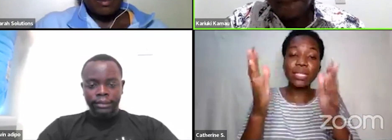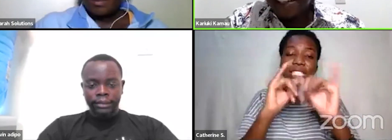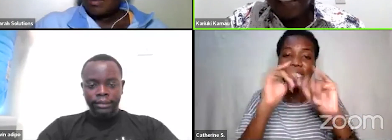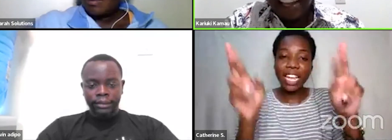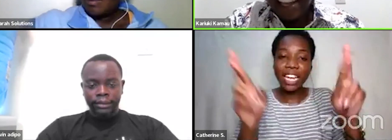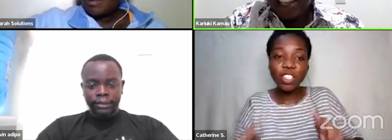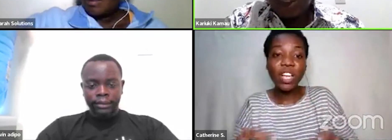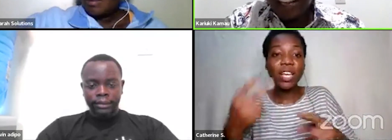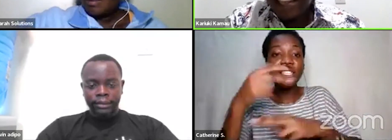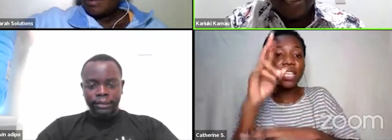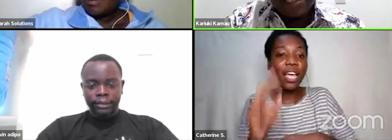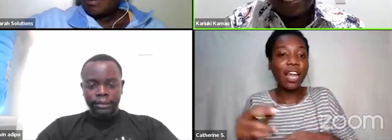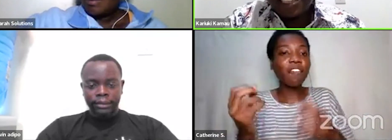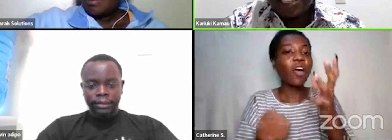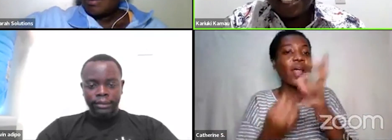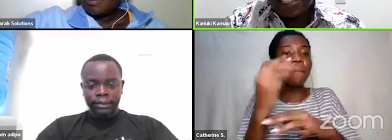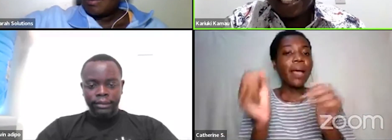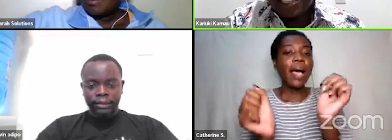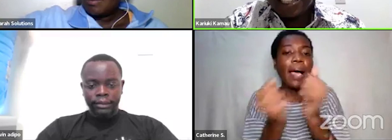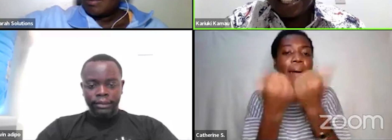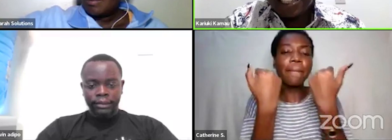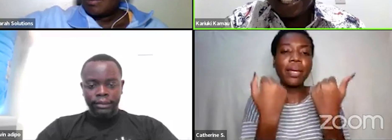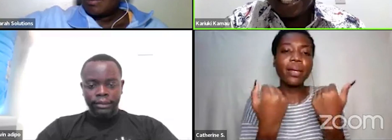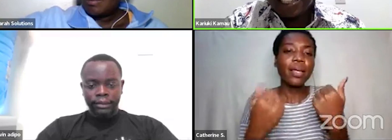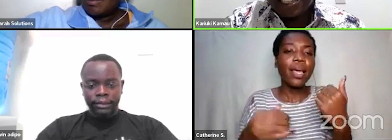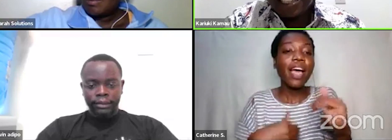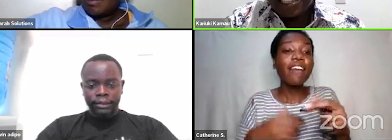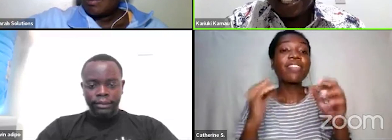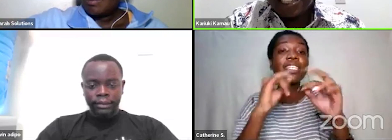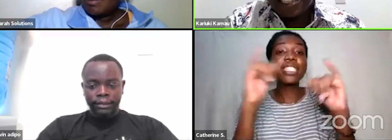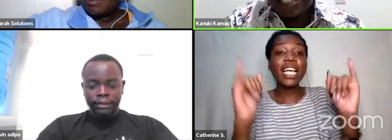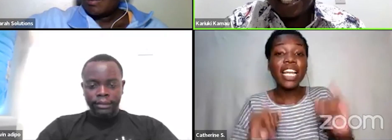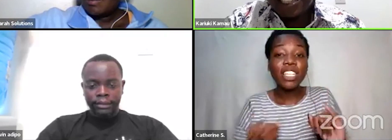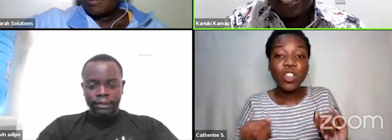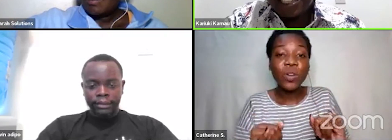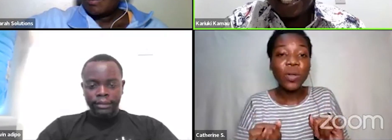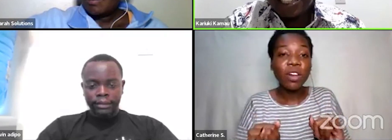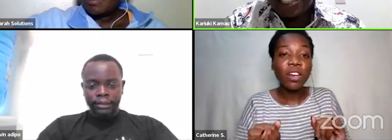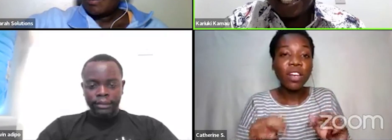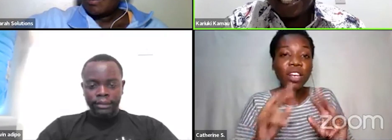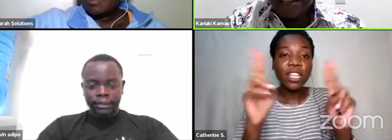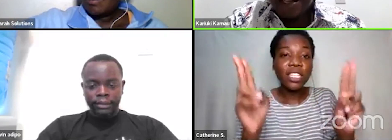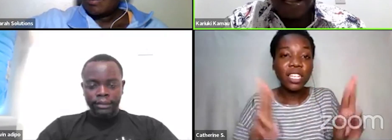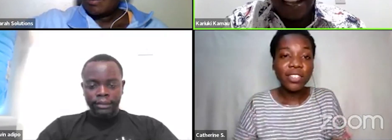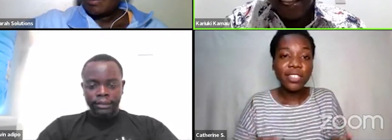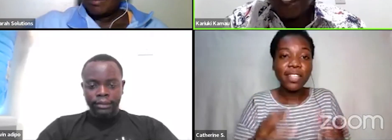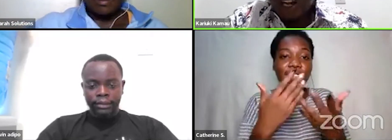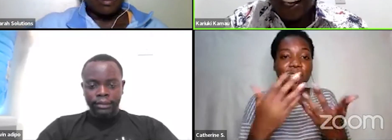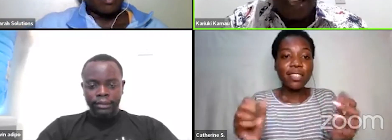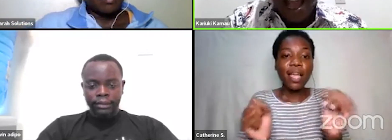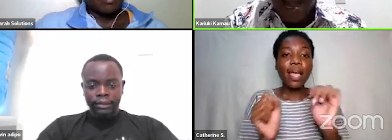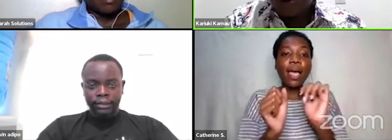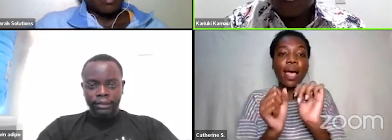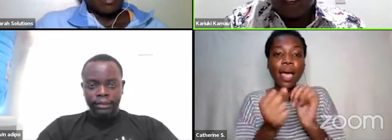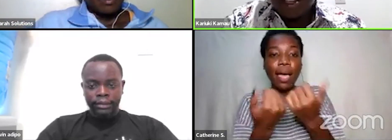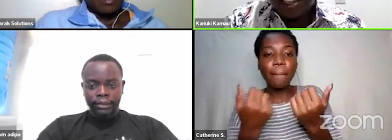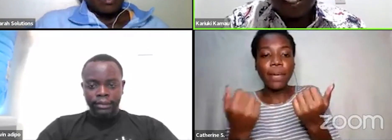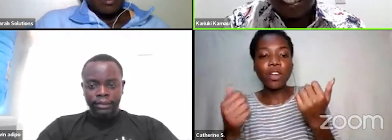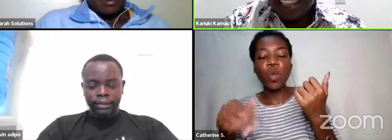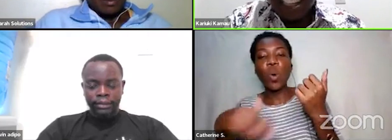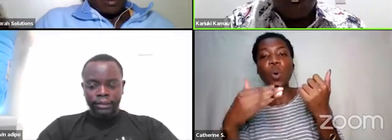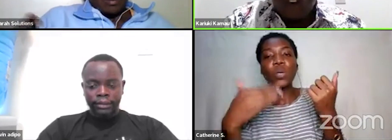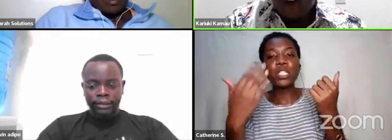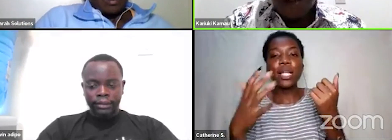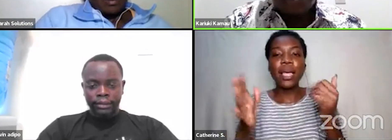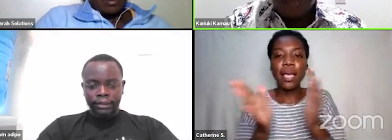which happen regularly. There are international trainers forums which happen regularly. I will join